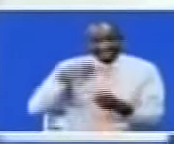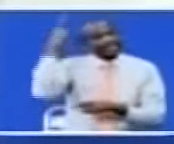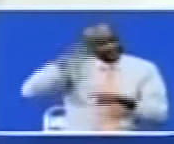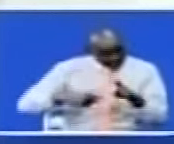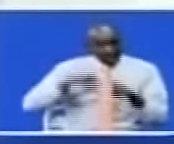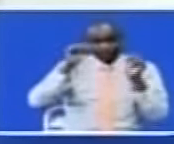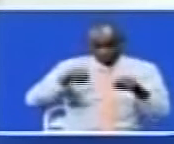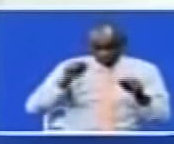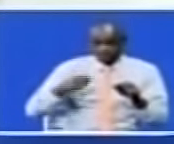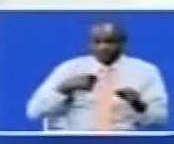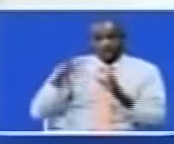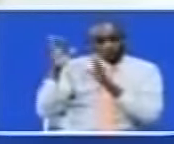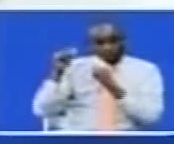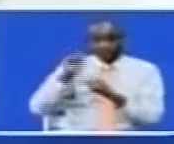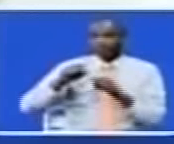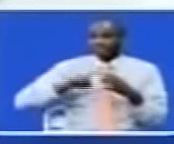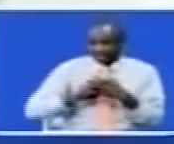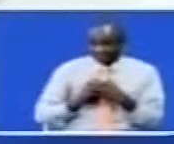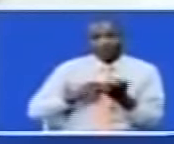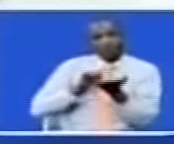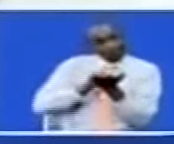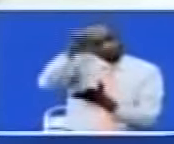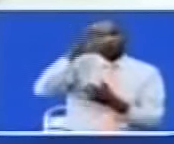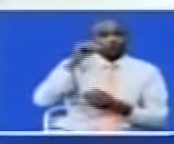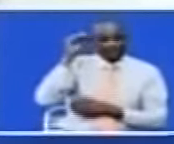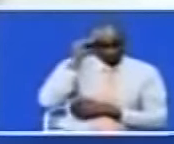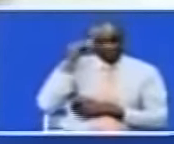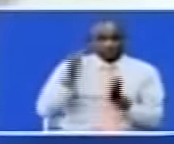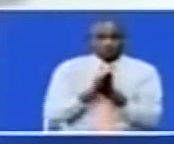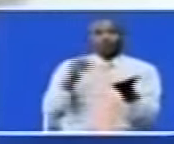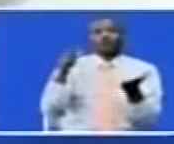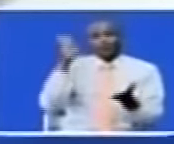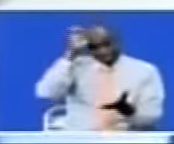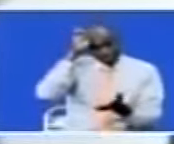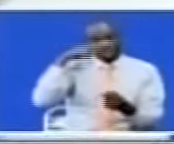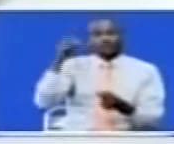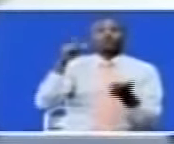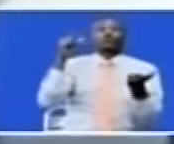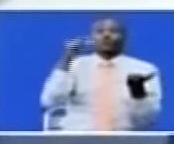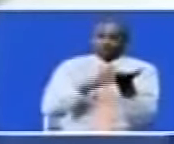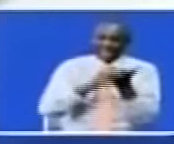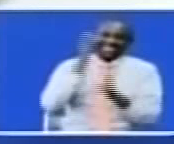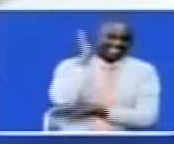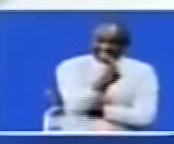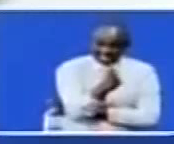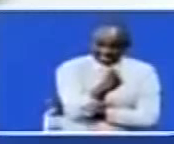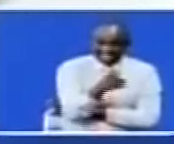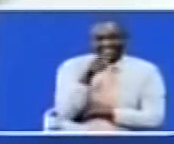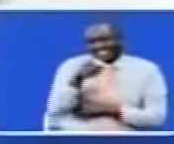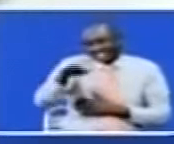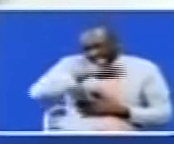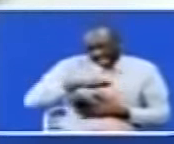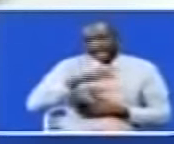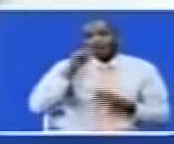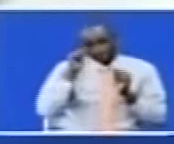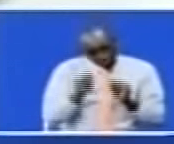year, we are hopeful we shall begin having flights from Eldoret to Entebbe International Airport. And therefore, this region is not only a